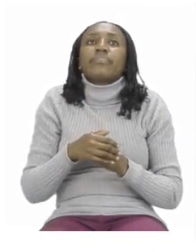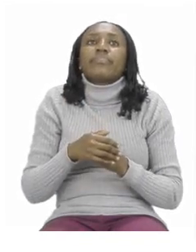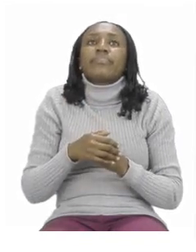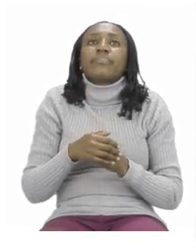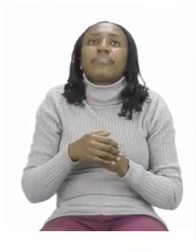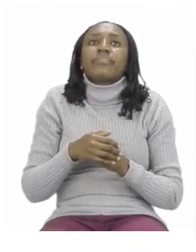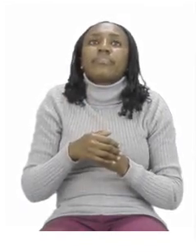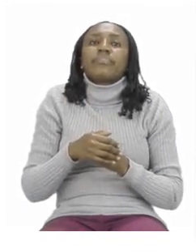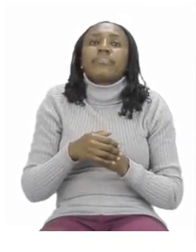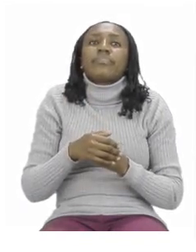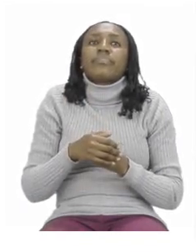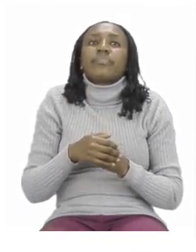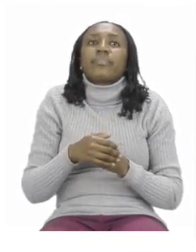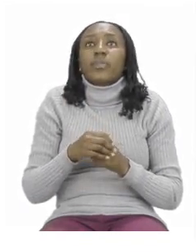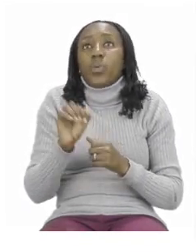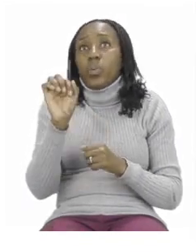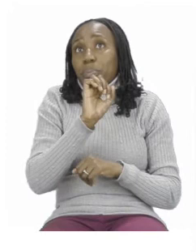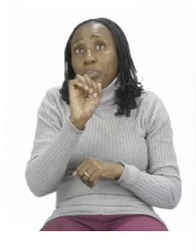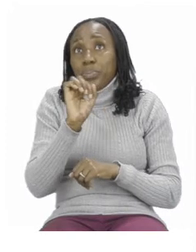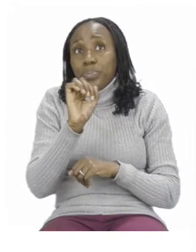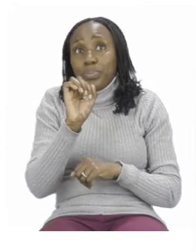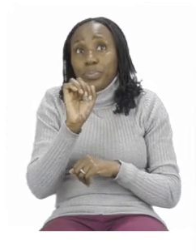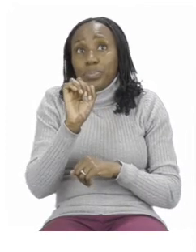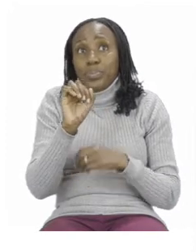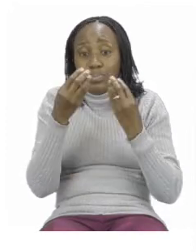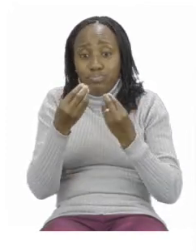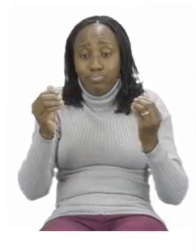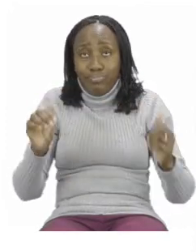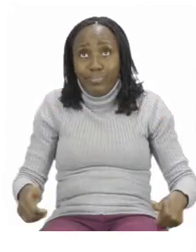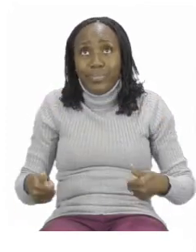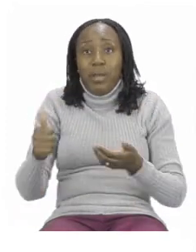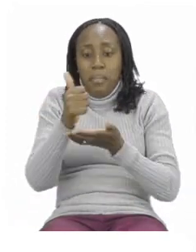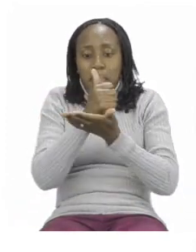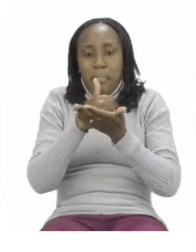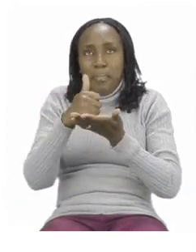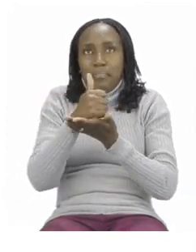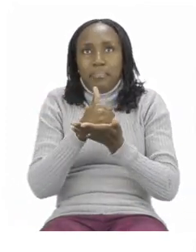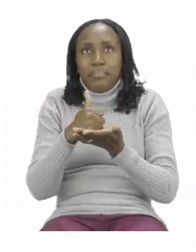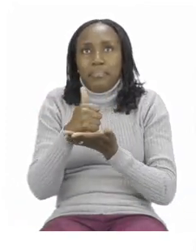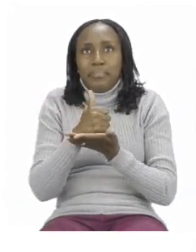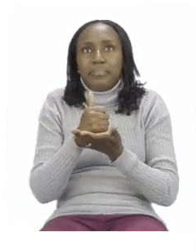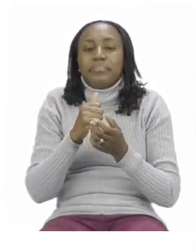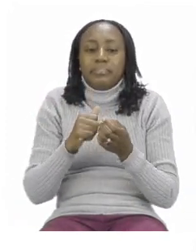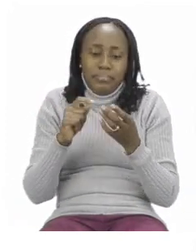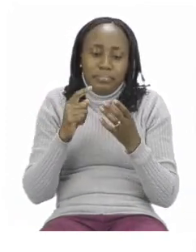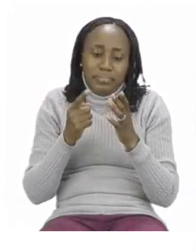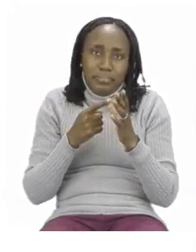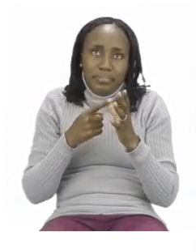we have a car which is being washed by 2 boys. And